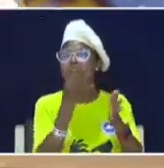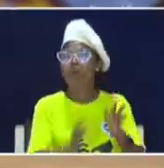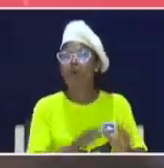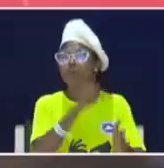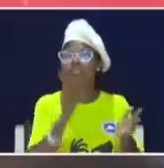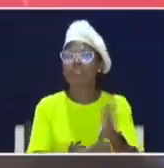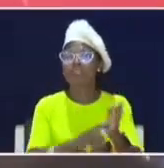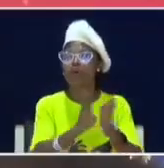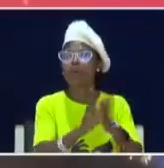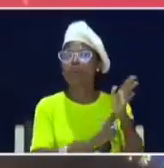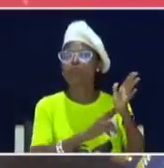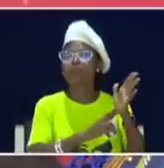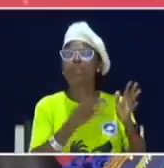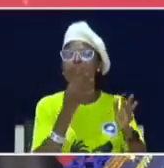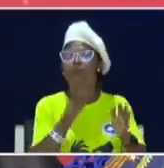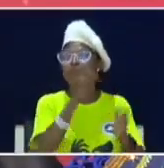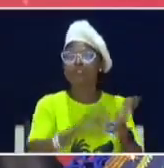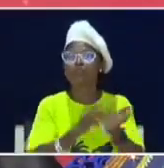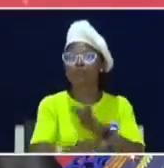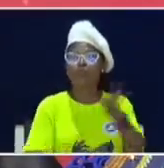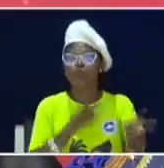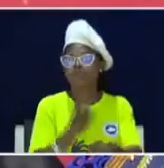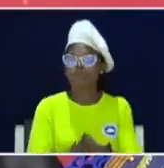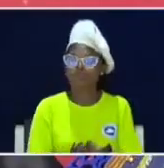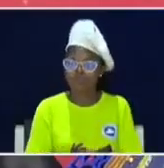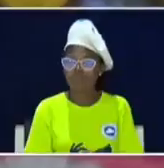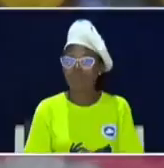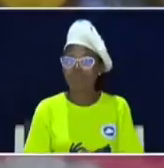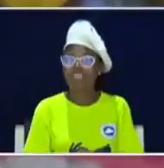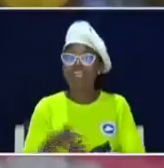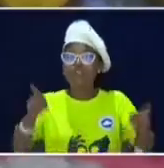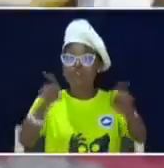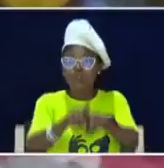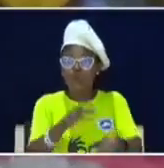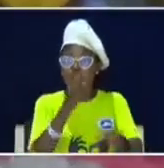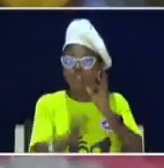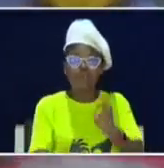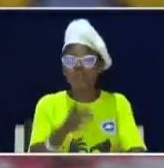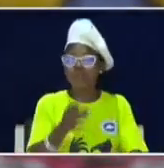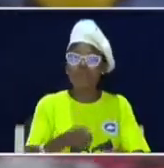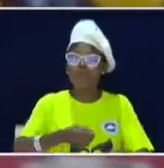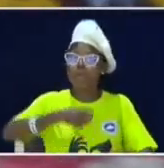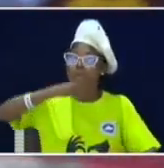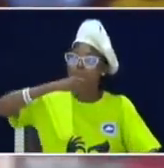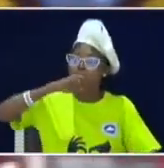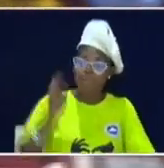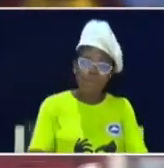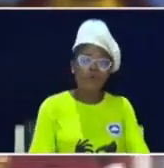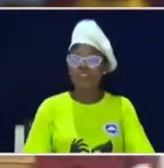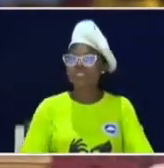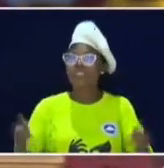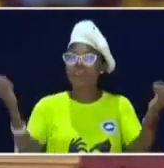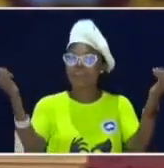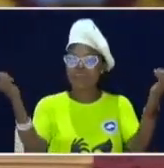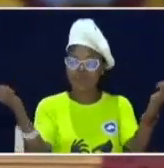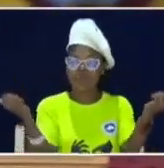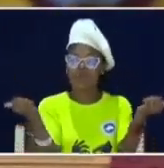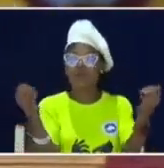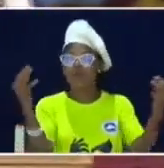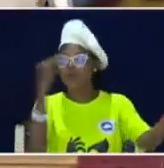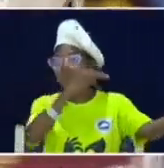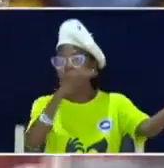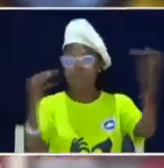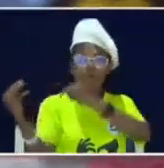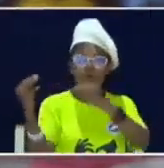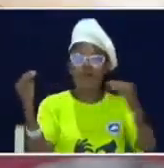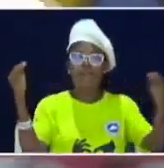way." In way. So if you must contend with them, you must step on a higher place.